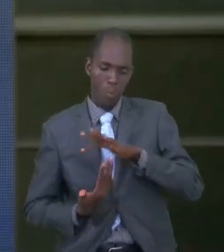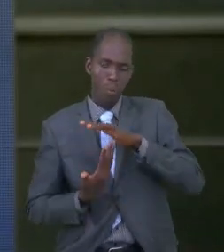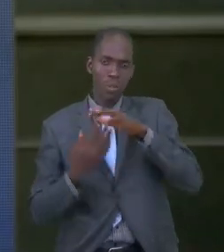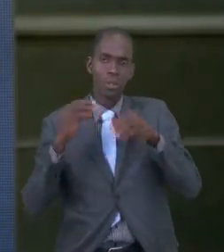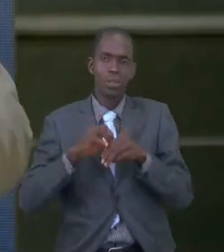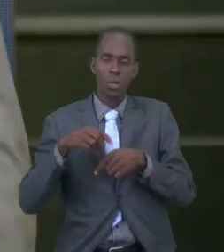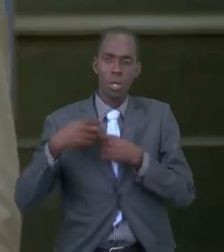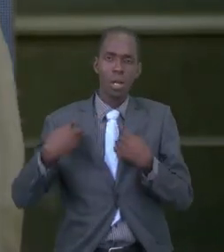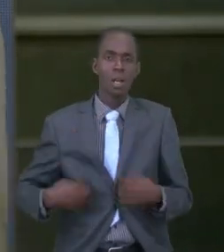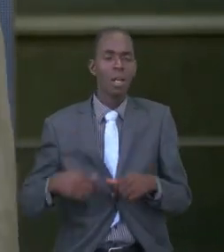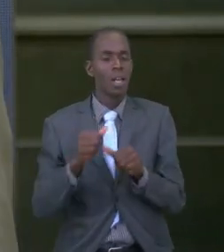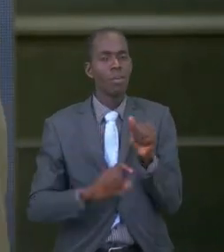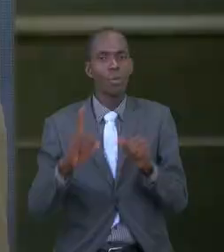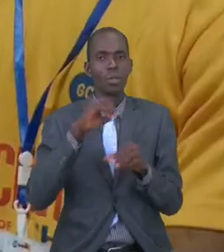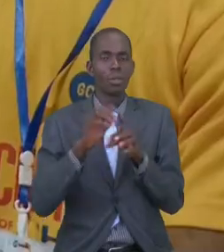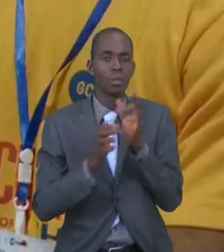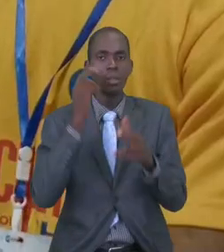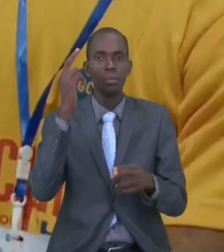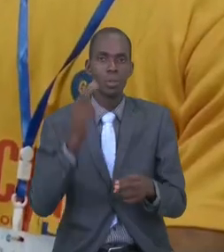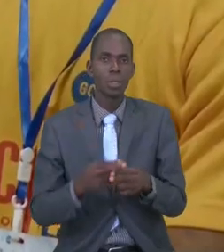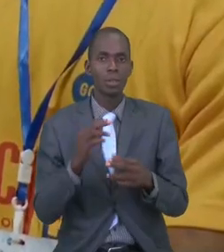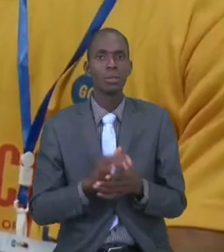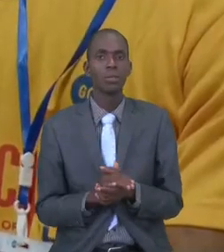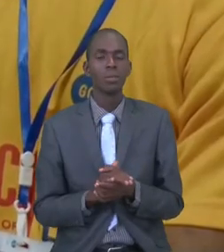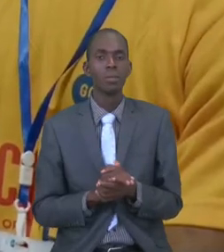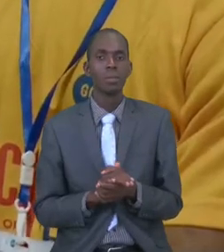heart everywhere in Jesus' name.